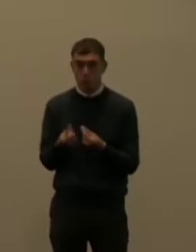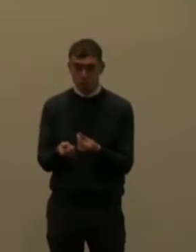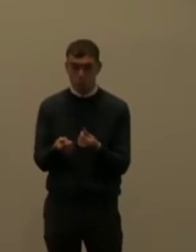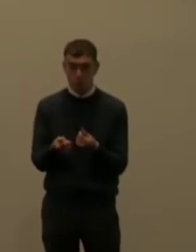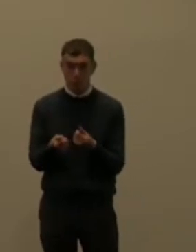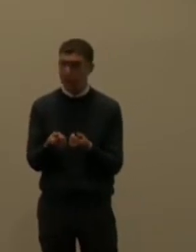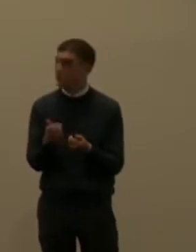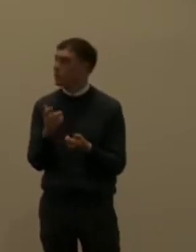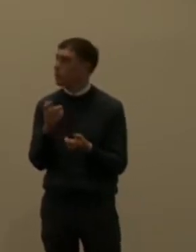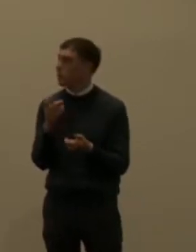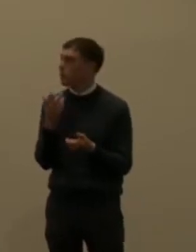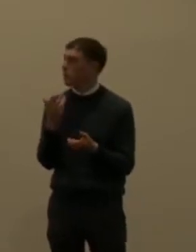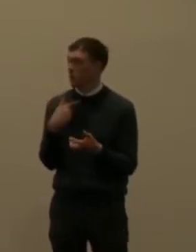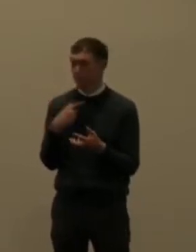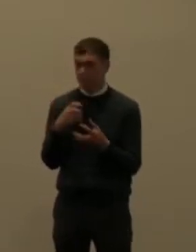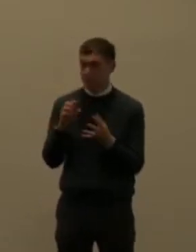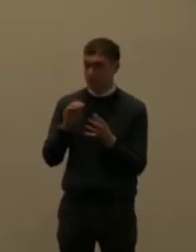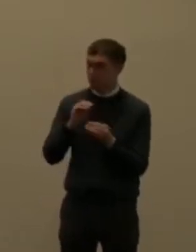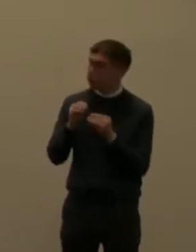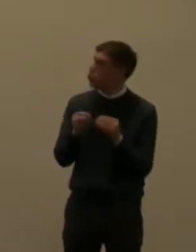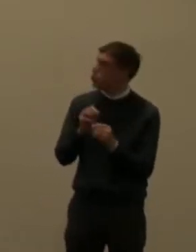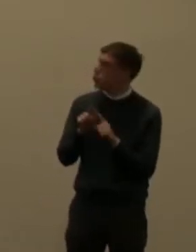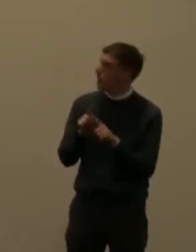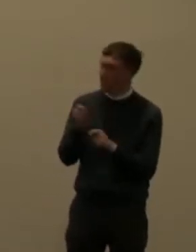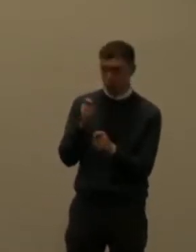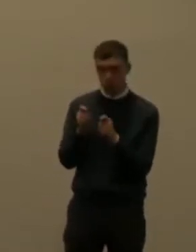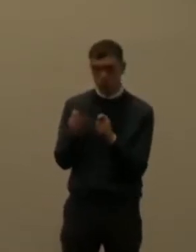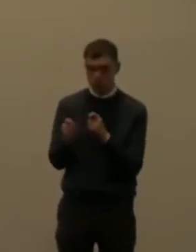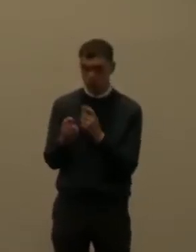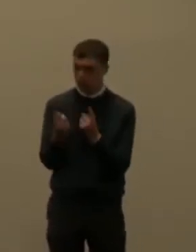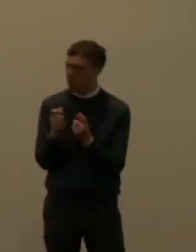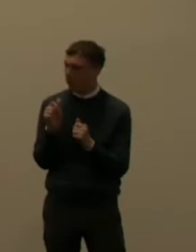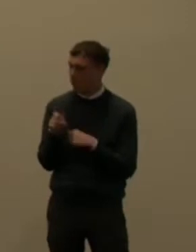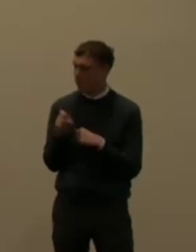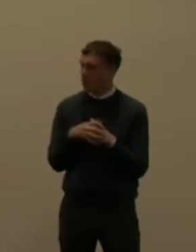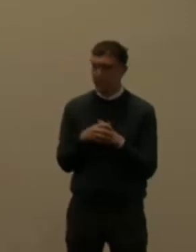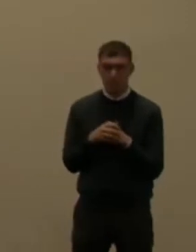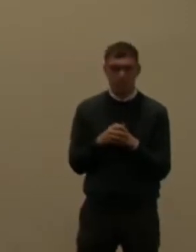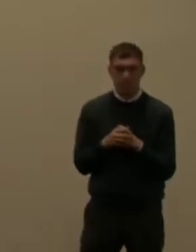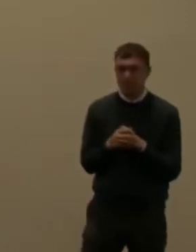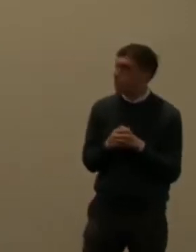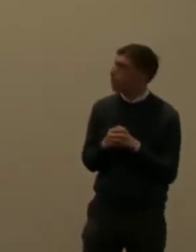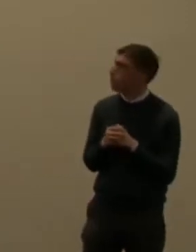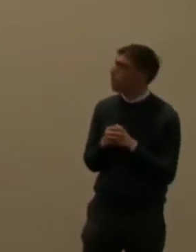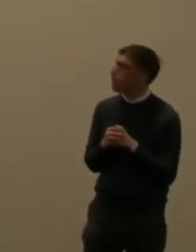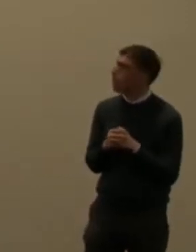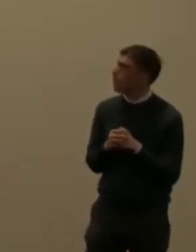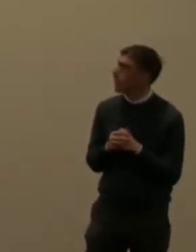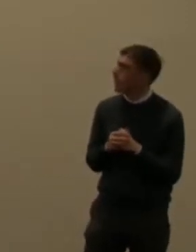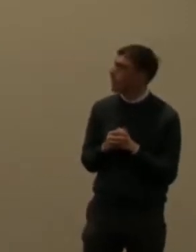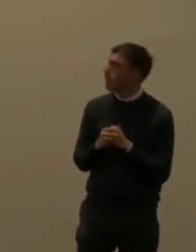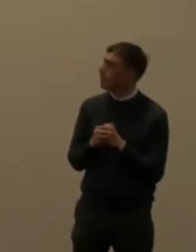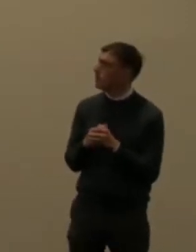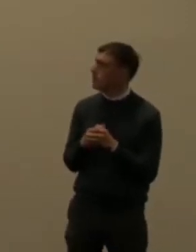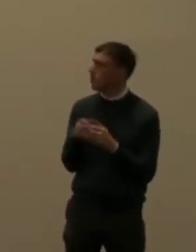on this Publish All Customization button. So I'm sure that there is no, if some developer was working on something and so on and